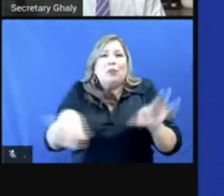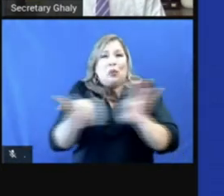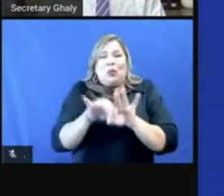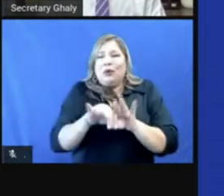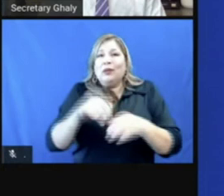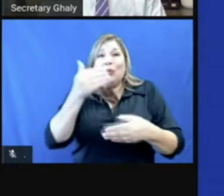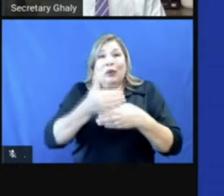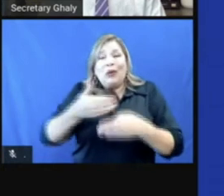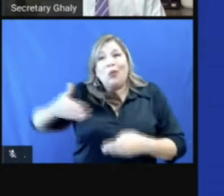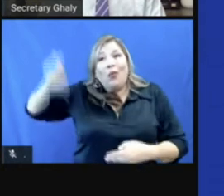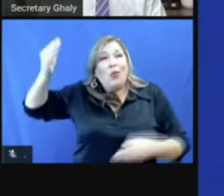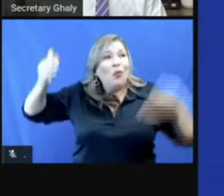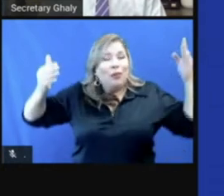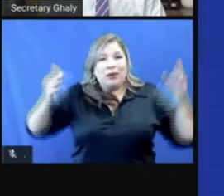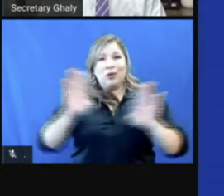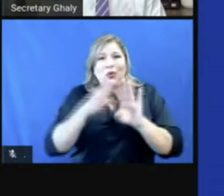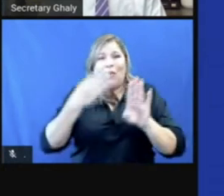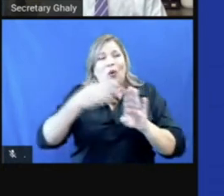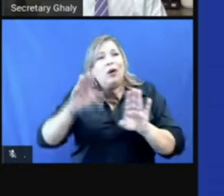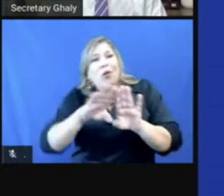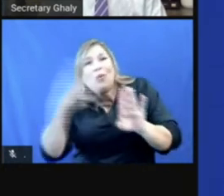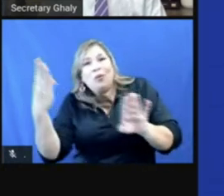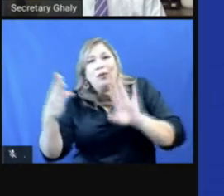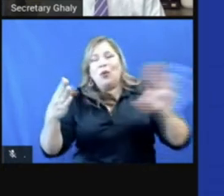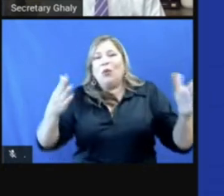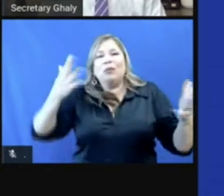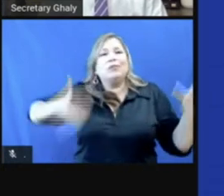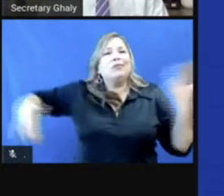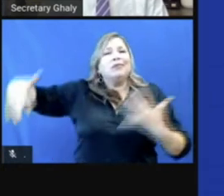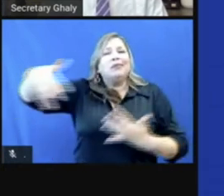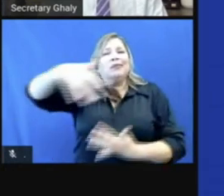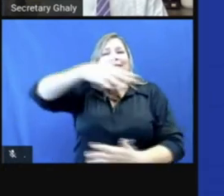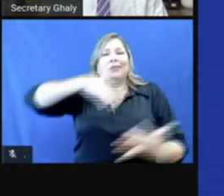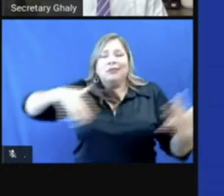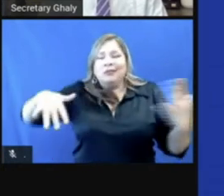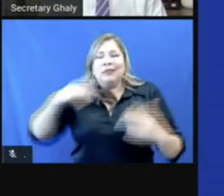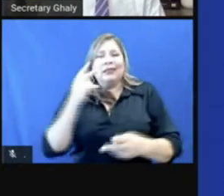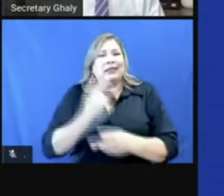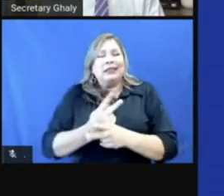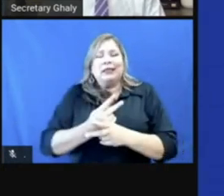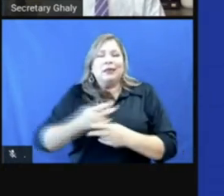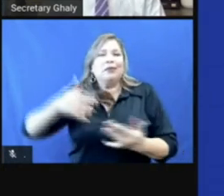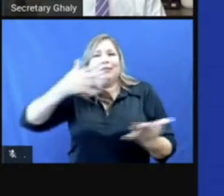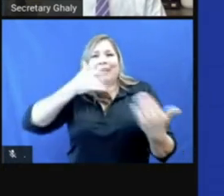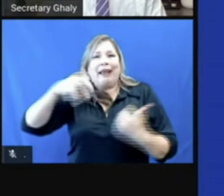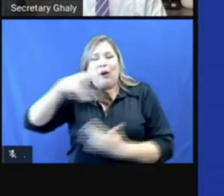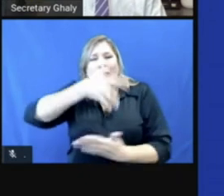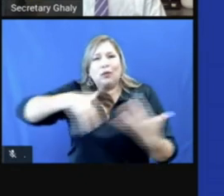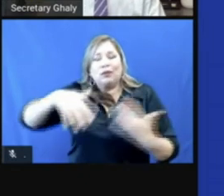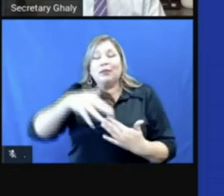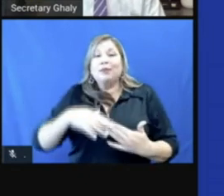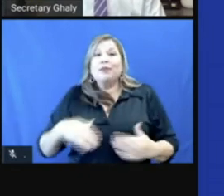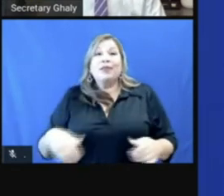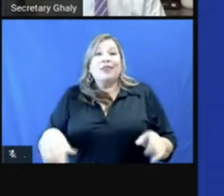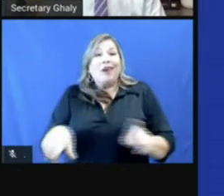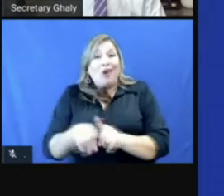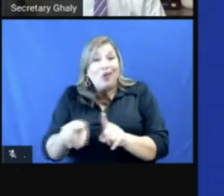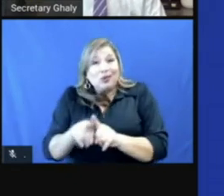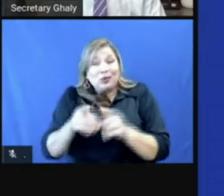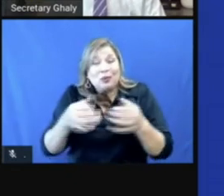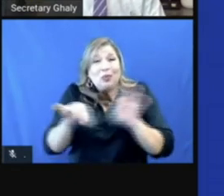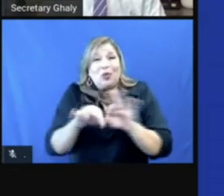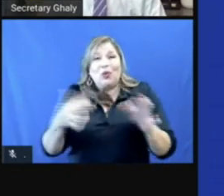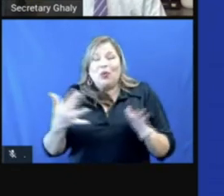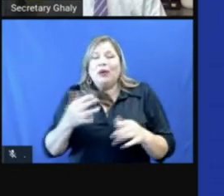can come in, and frequently is important. Keeping things short no matter where you're together with others, keeping it small.